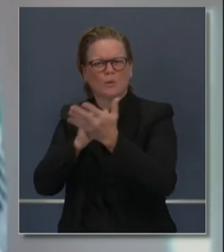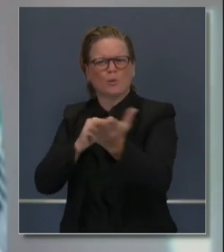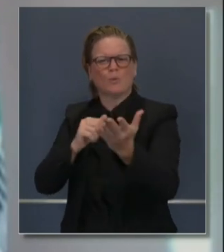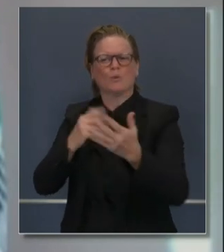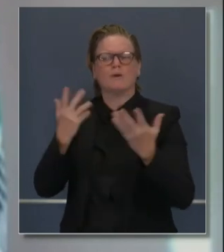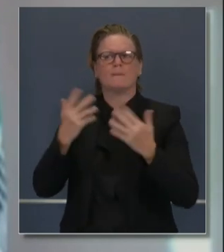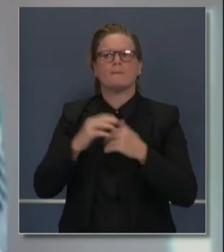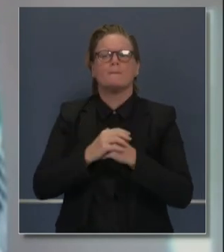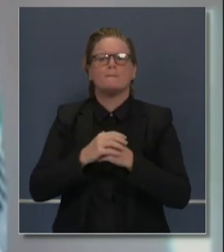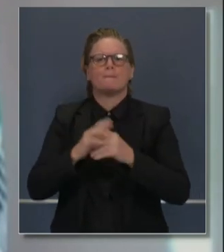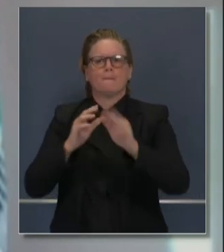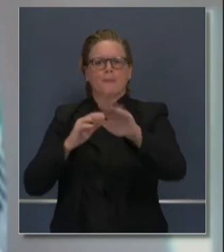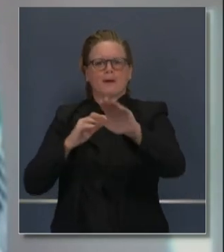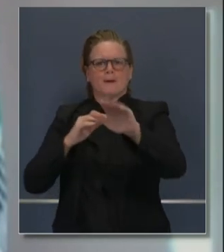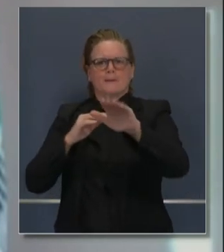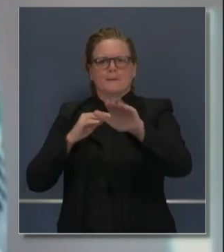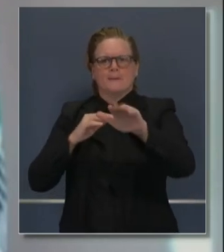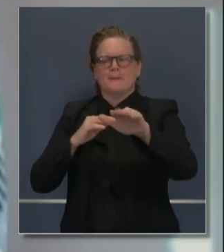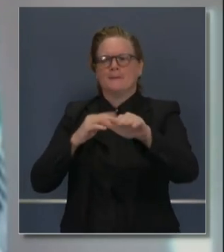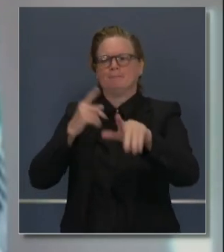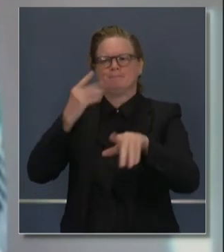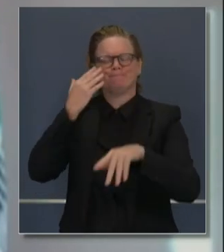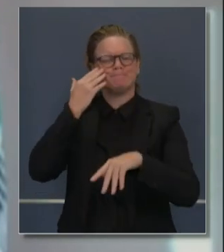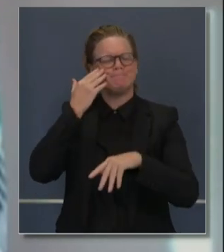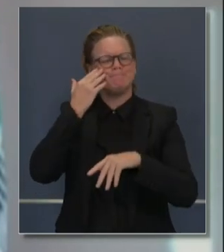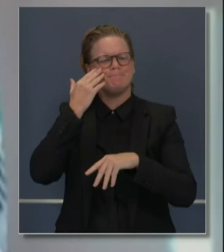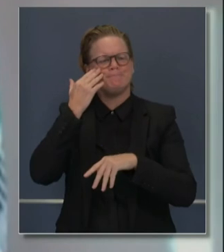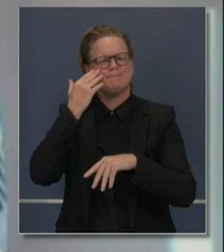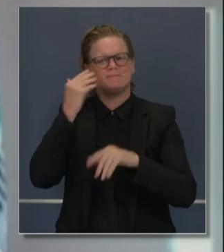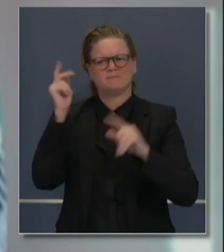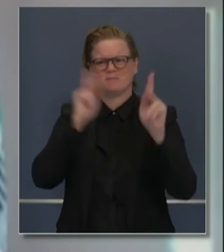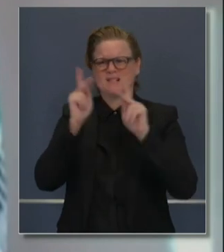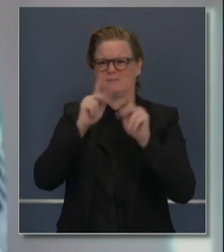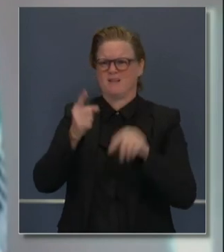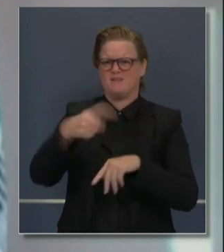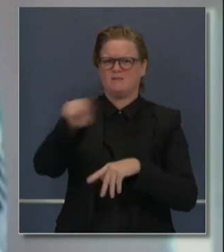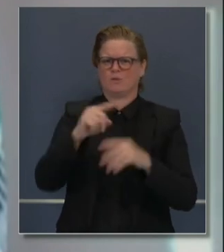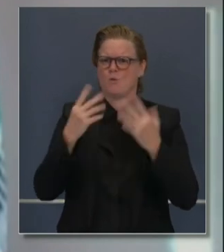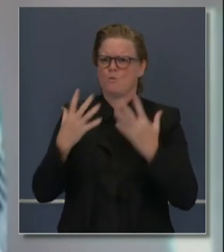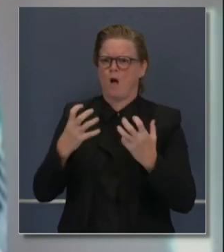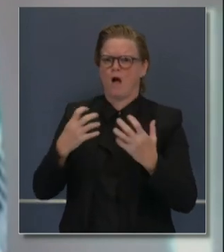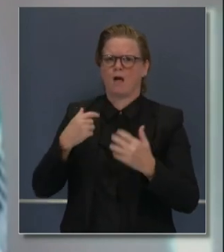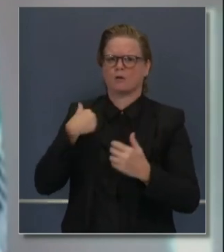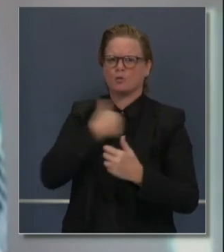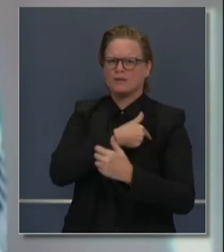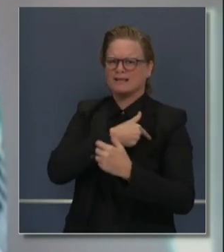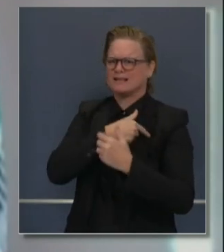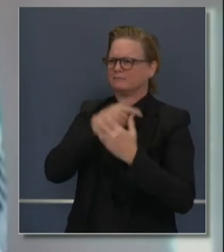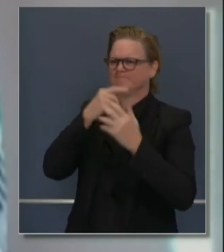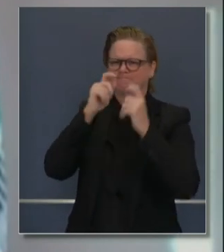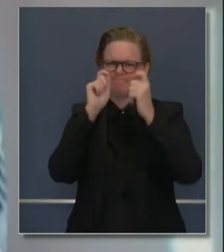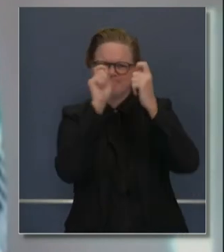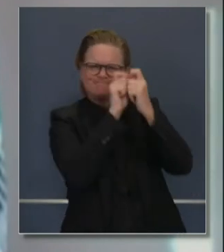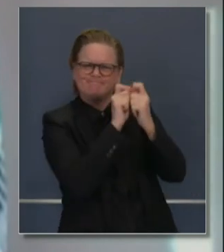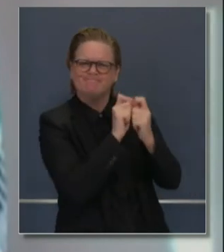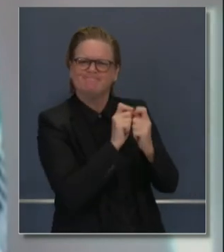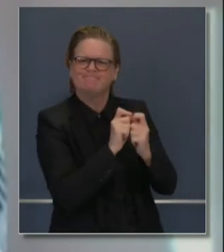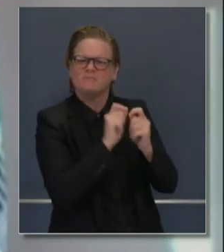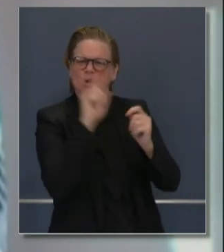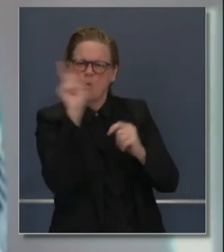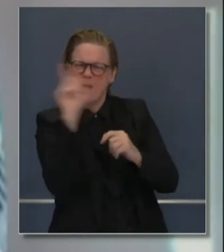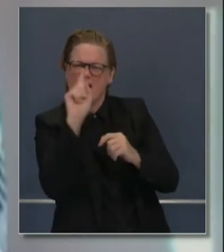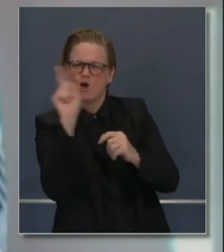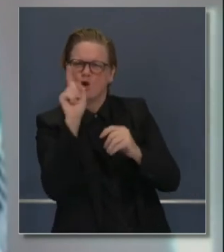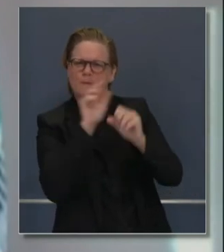us to identify the sector where spread is happening. And the truth is, when you have this level of community spread,